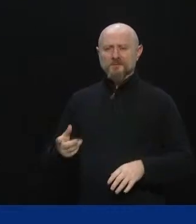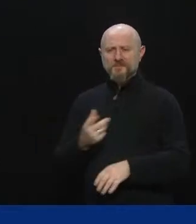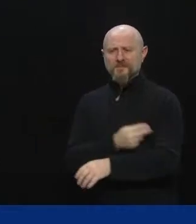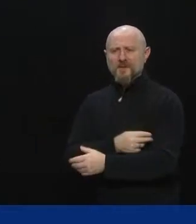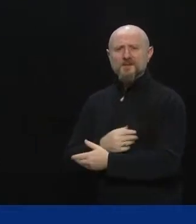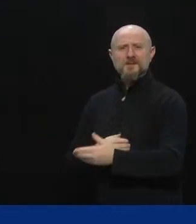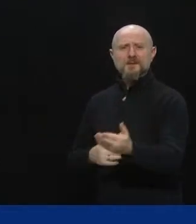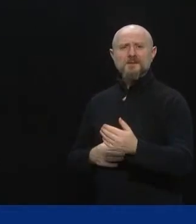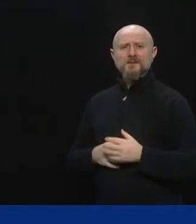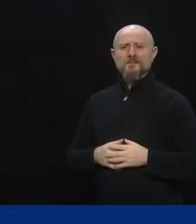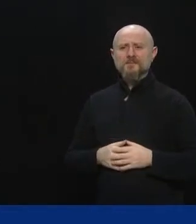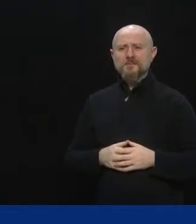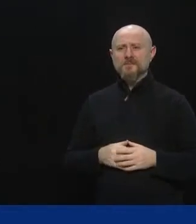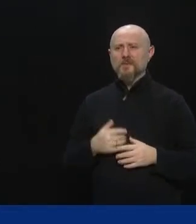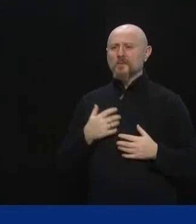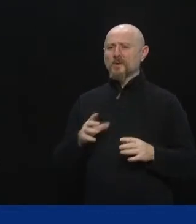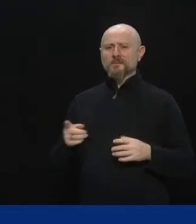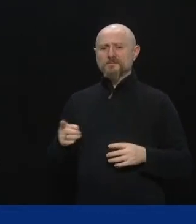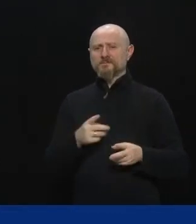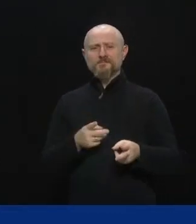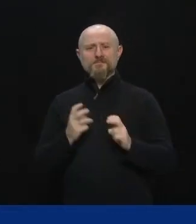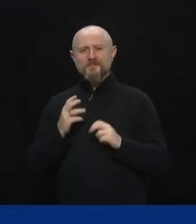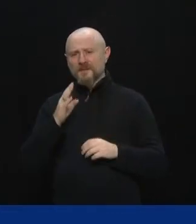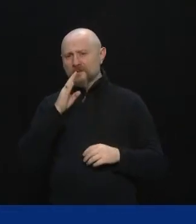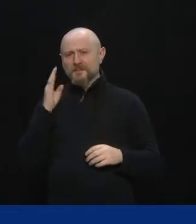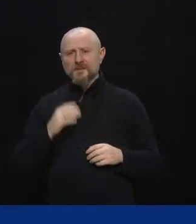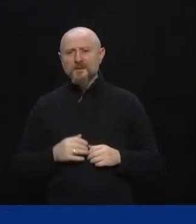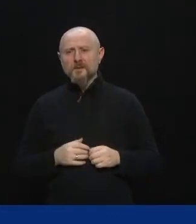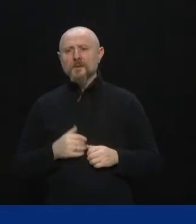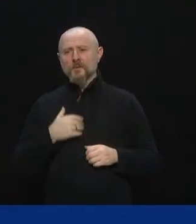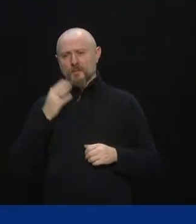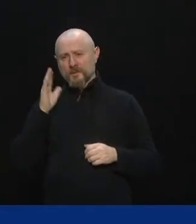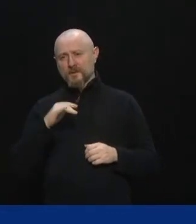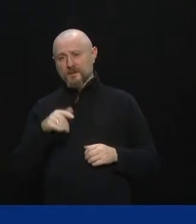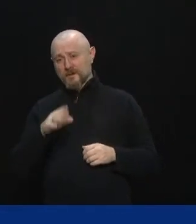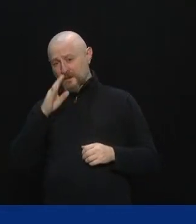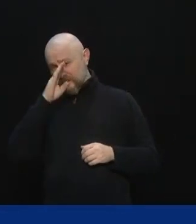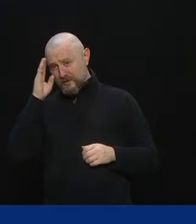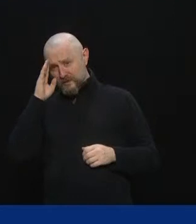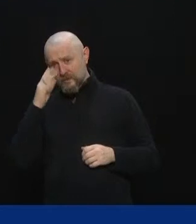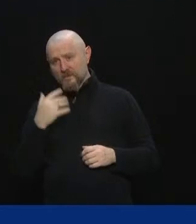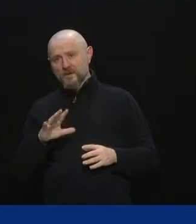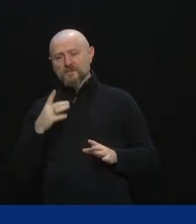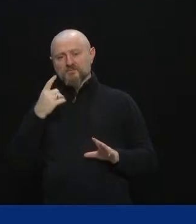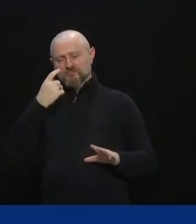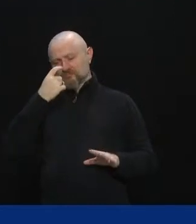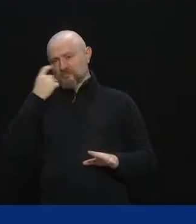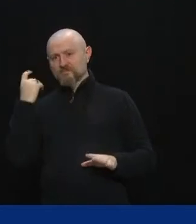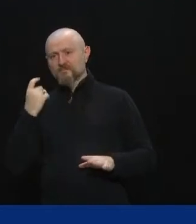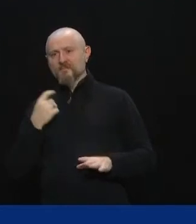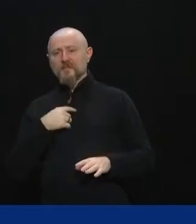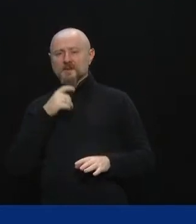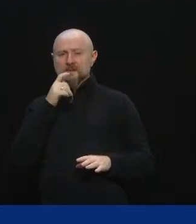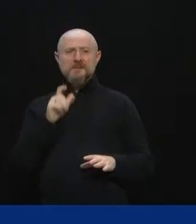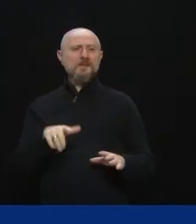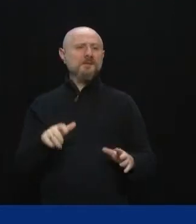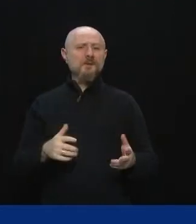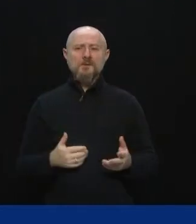hospital so they're not experiencing the trauma that is so unnecessary. That's my plea as a